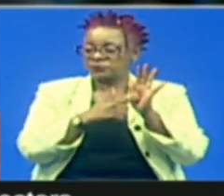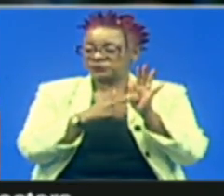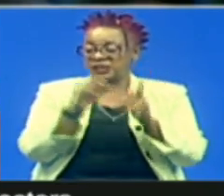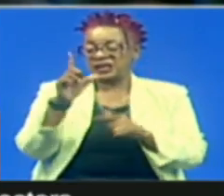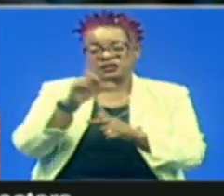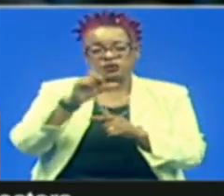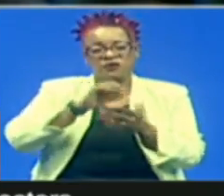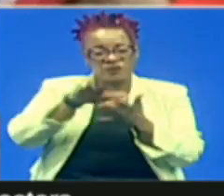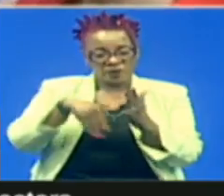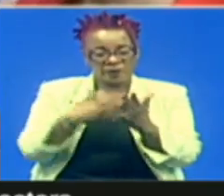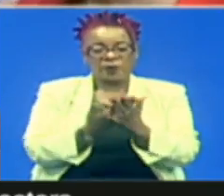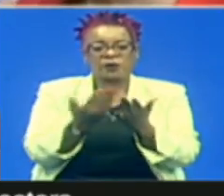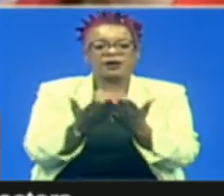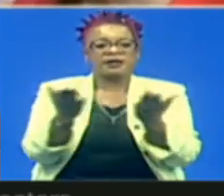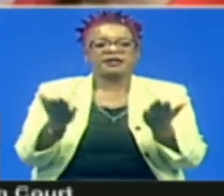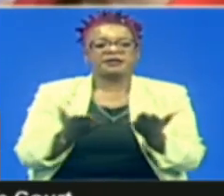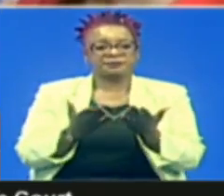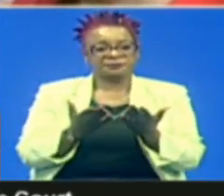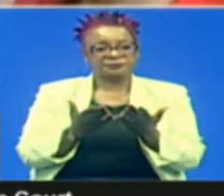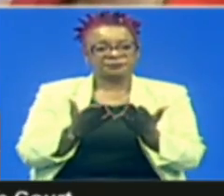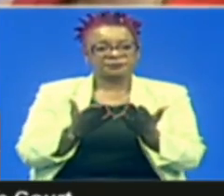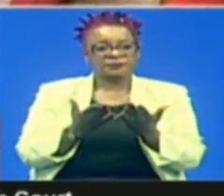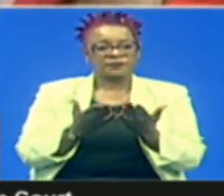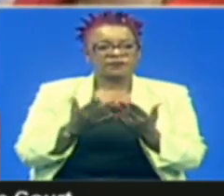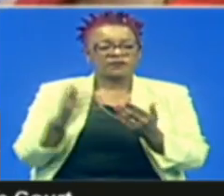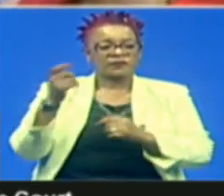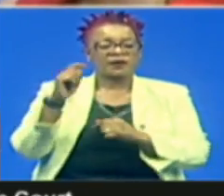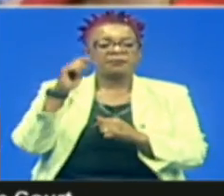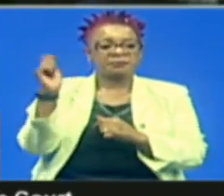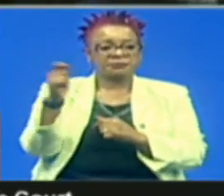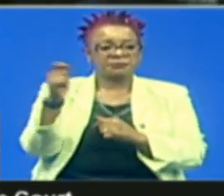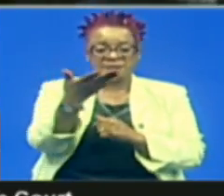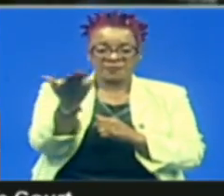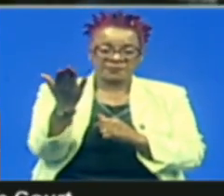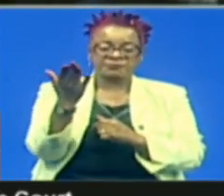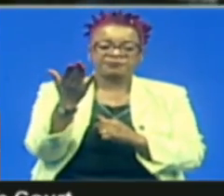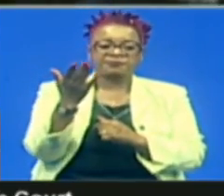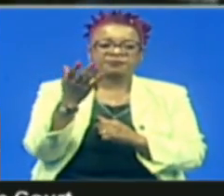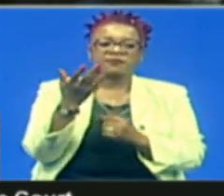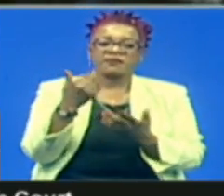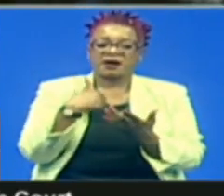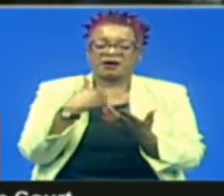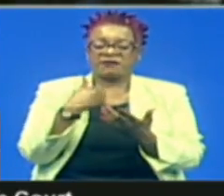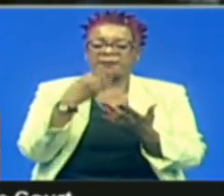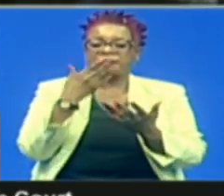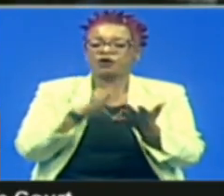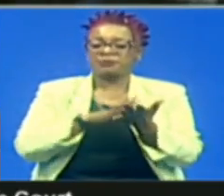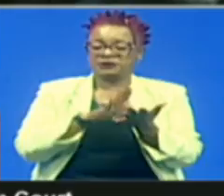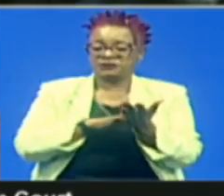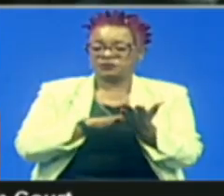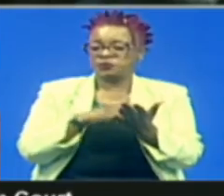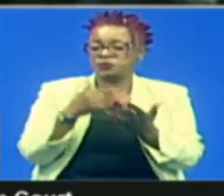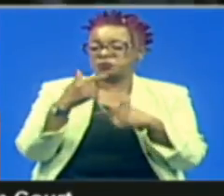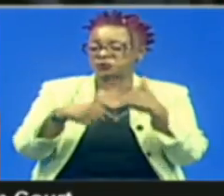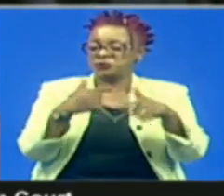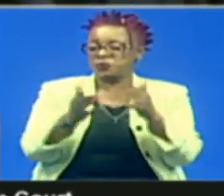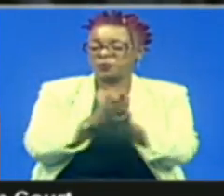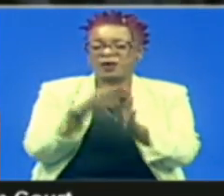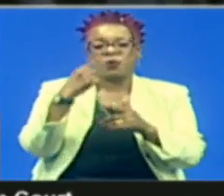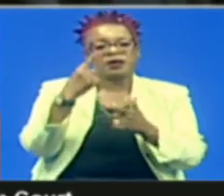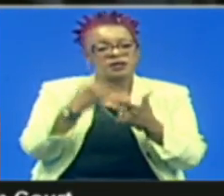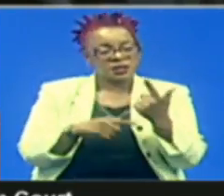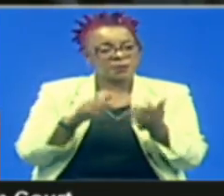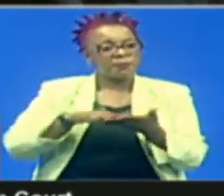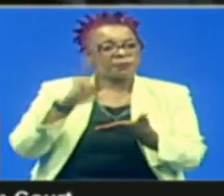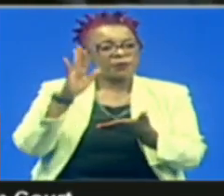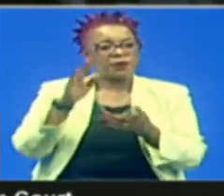of us here today. The president, Collymore's broken promise to hang on to the company for another year still hurts. He will, however,